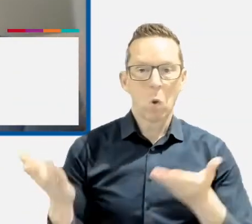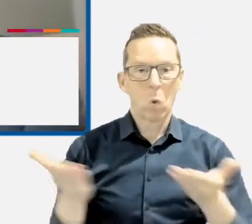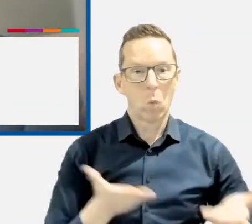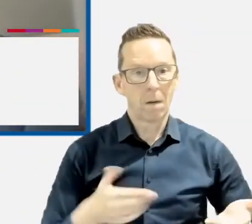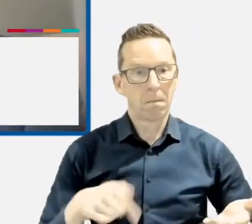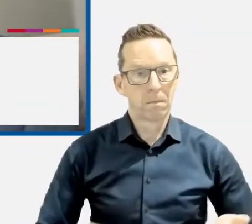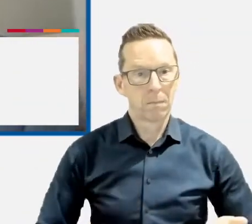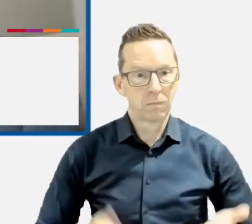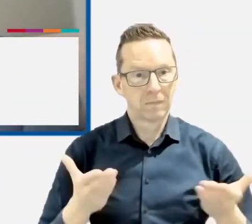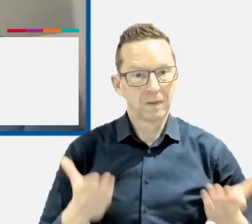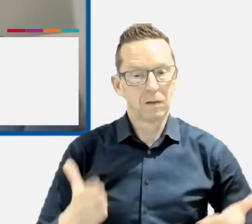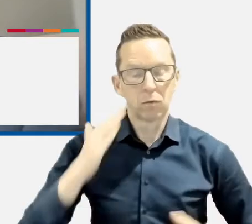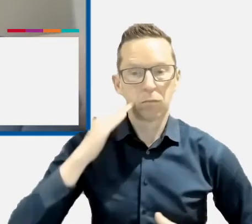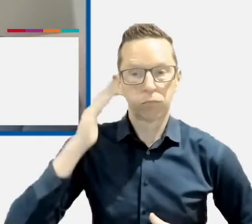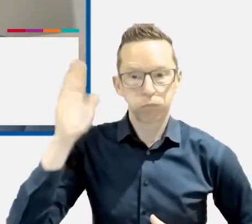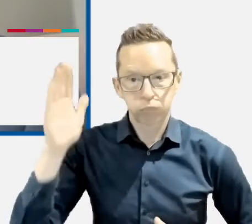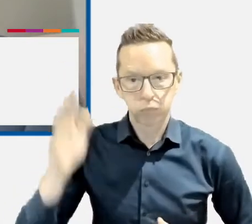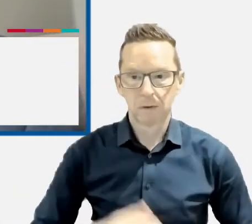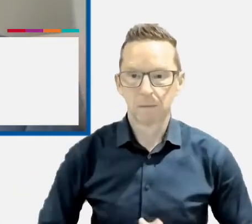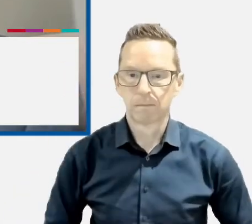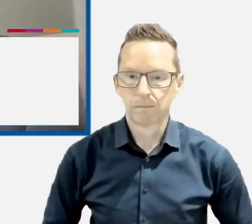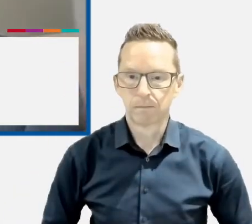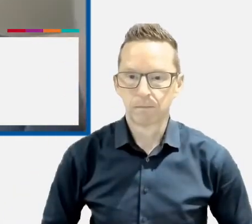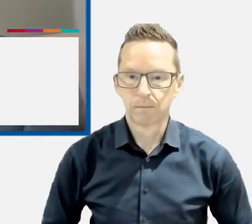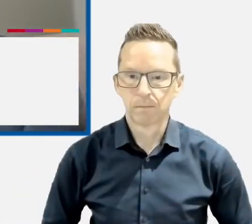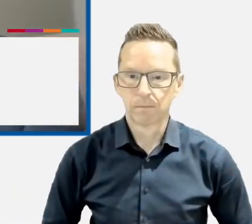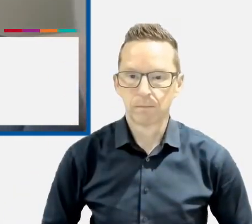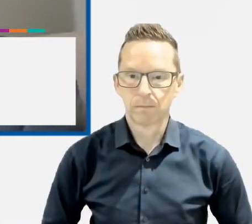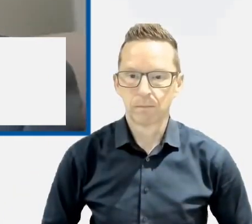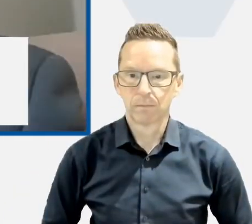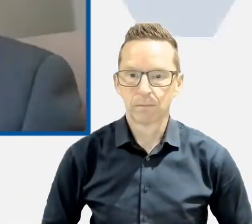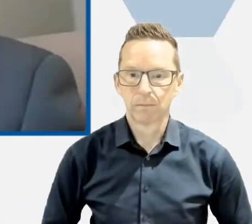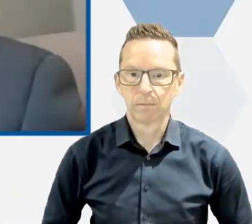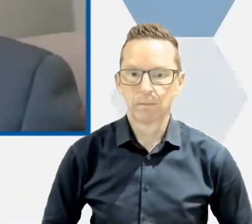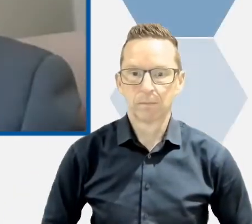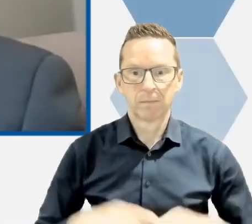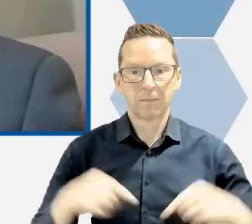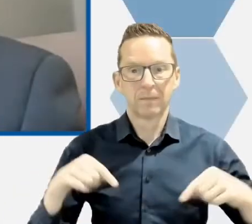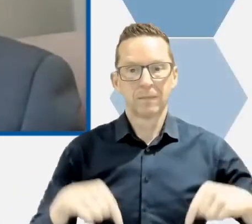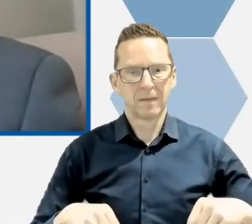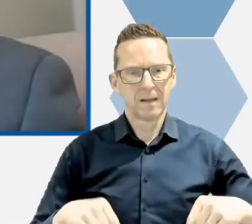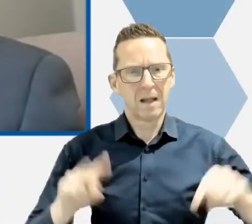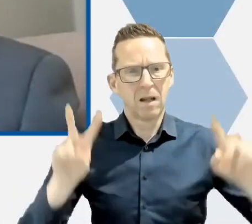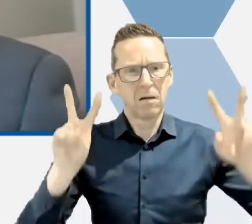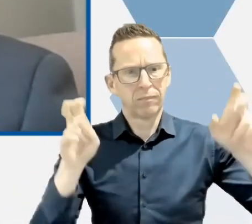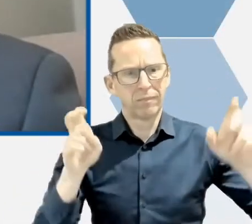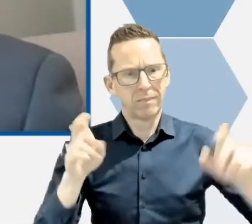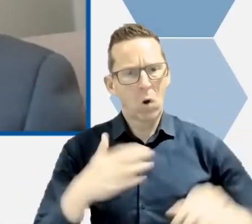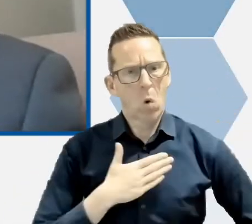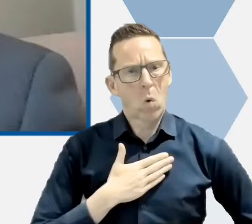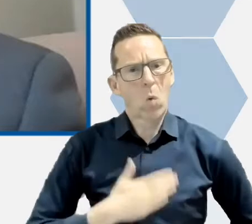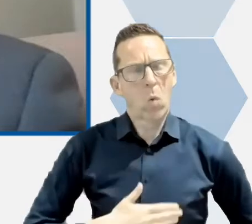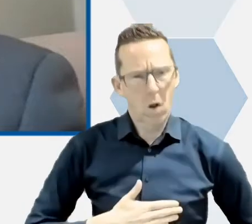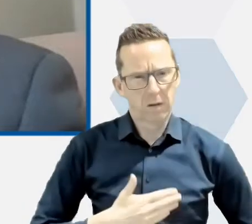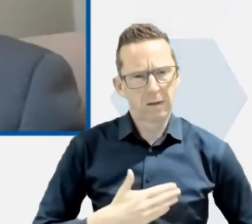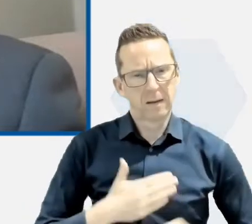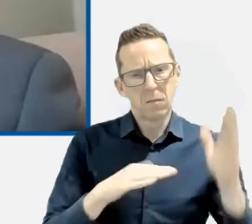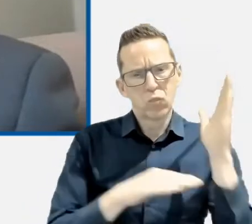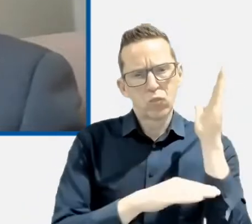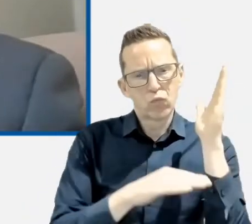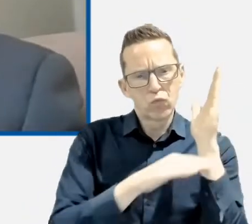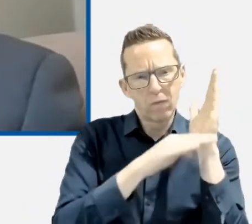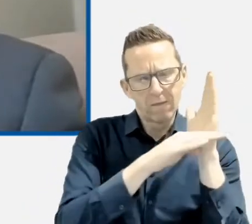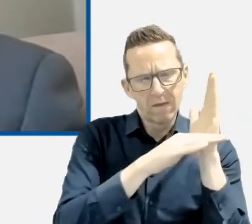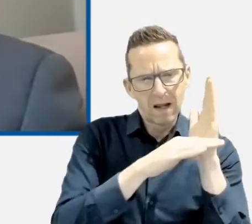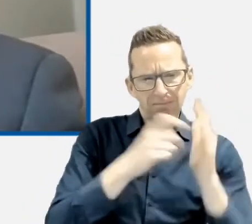indicated, this session is entitled Improved Understanding and Management of Disaster Risk. This